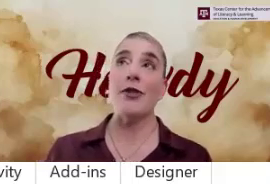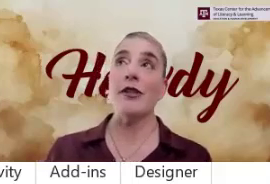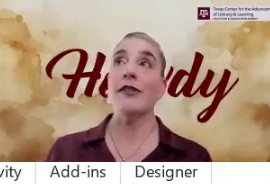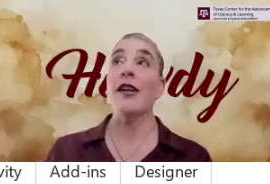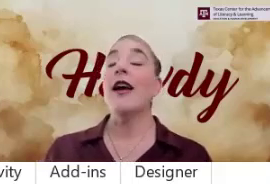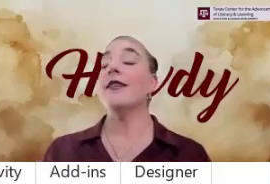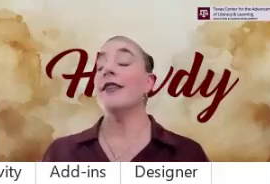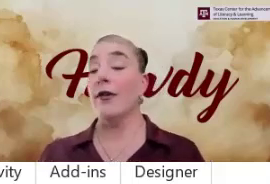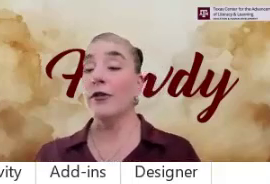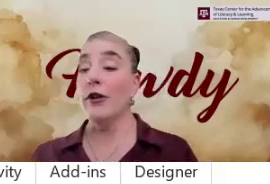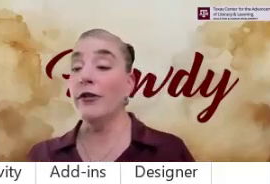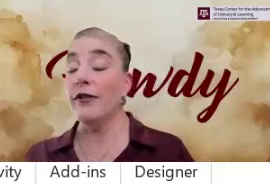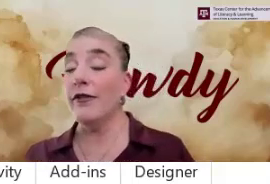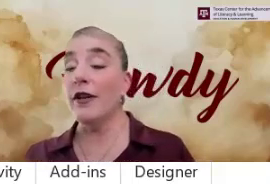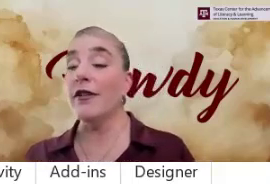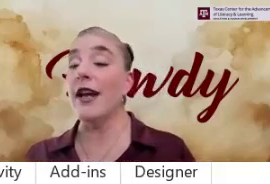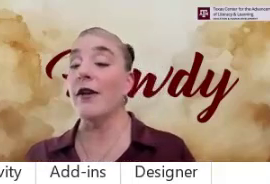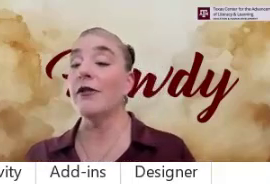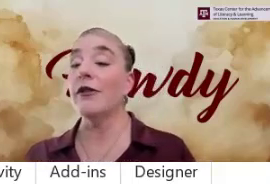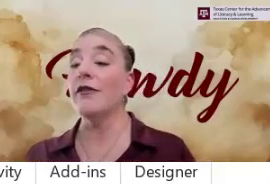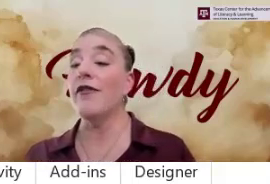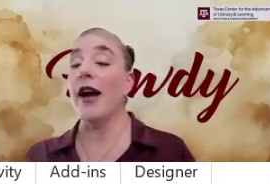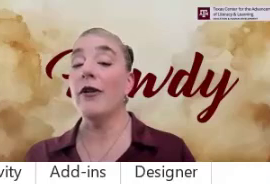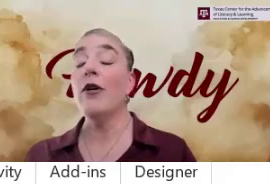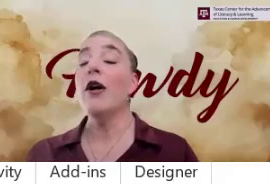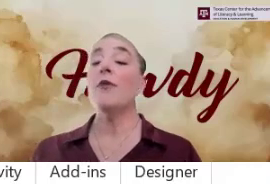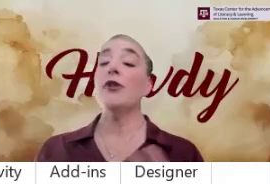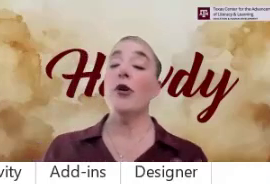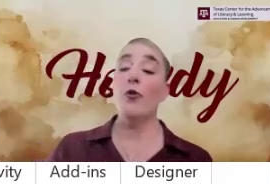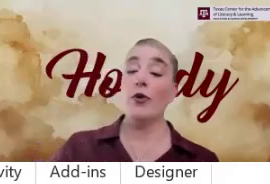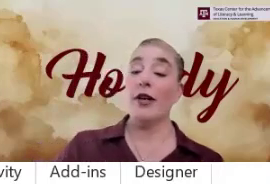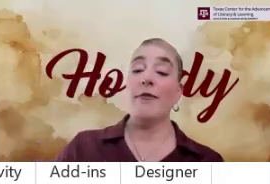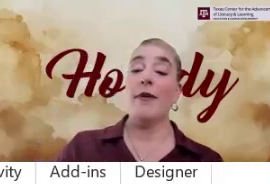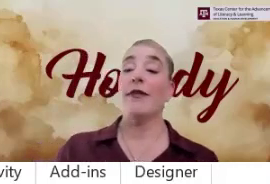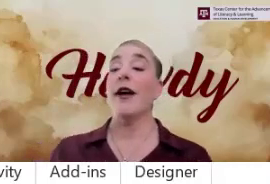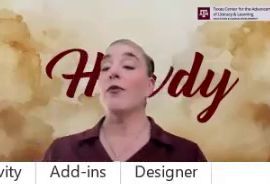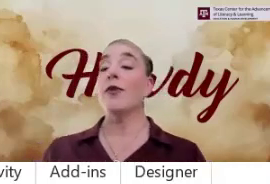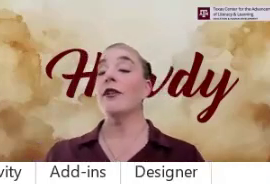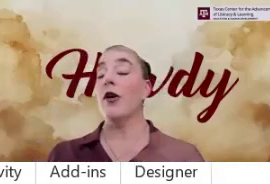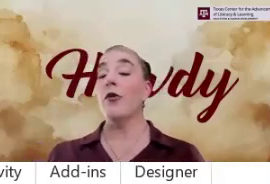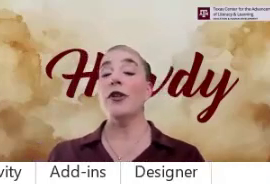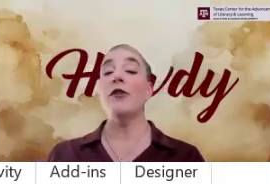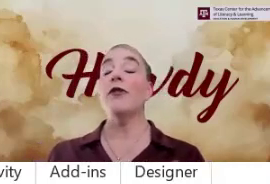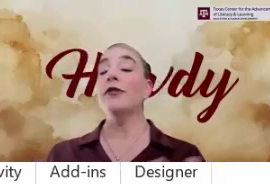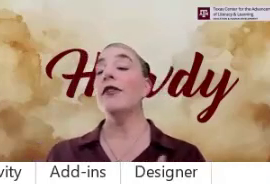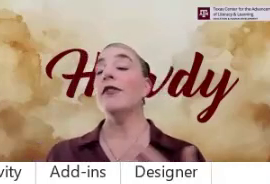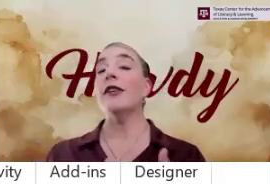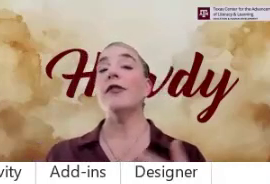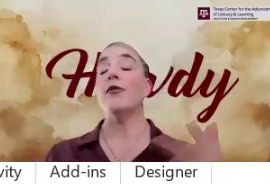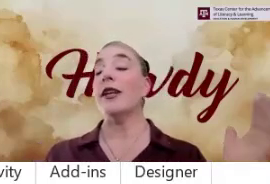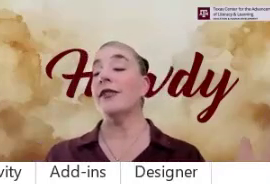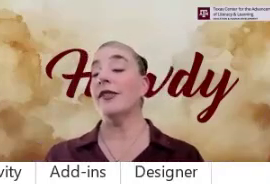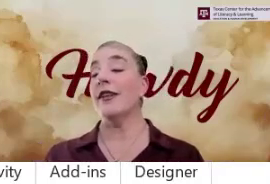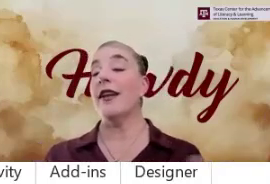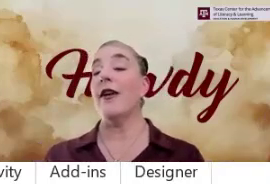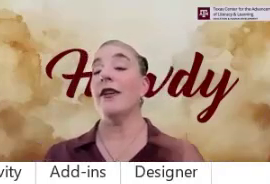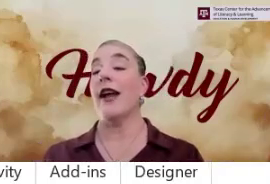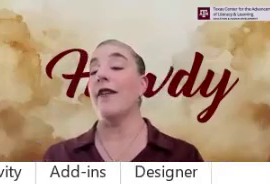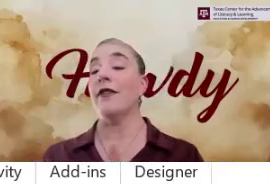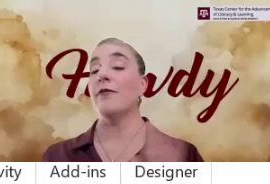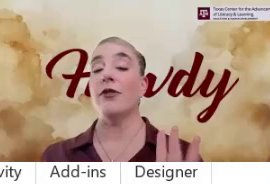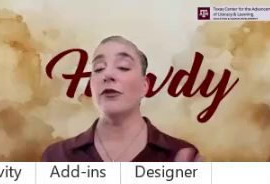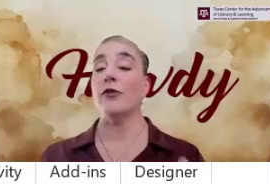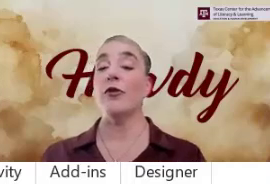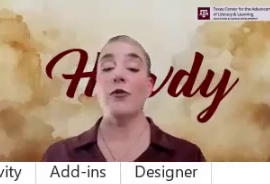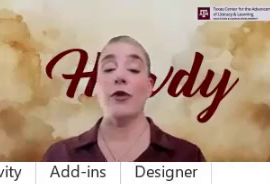simple captions, download the file, but don't worry about that. We can all, those are the things that we can send out